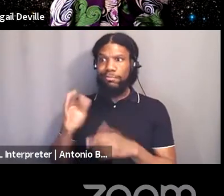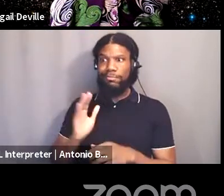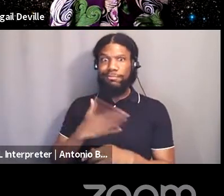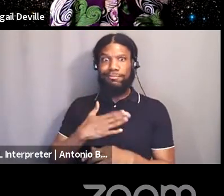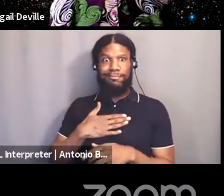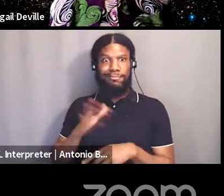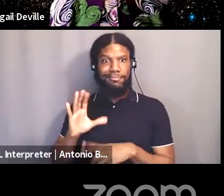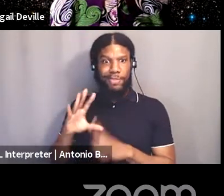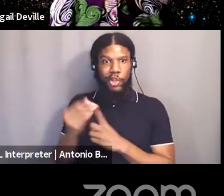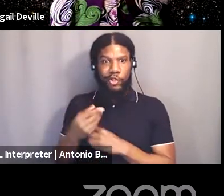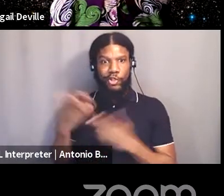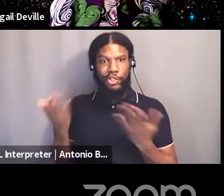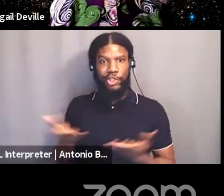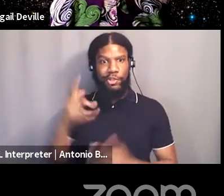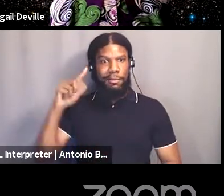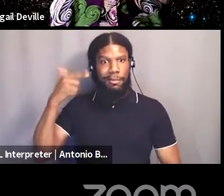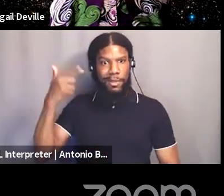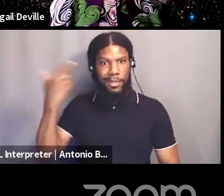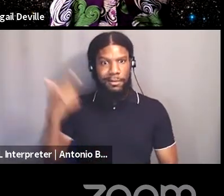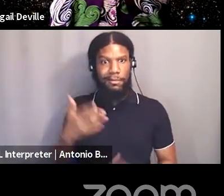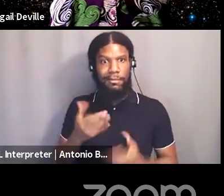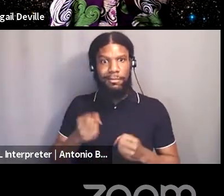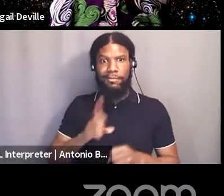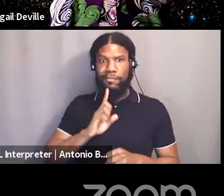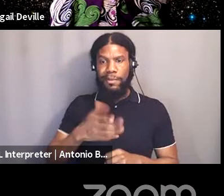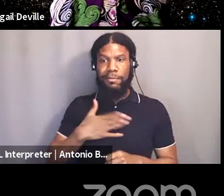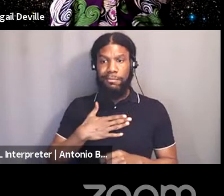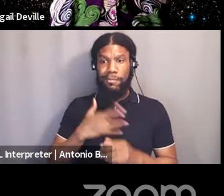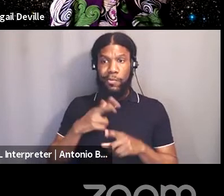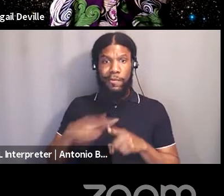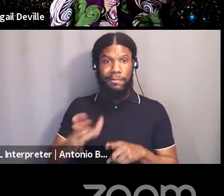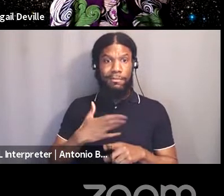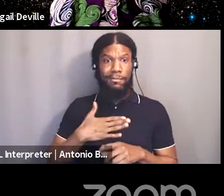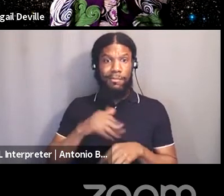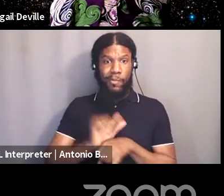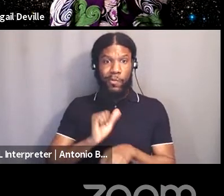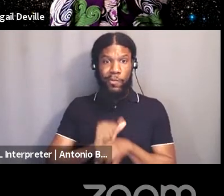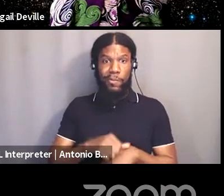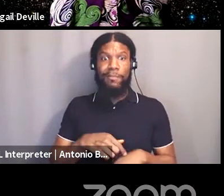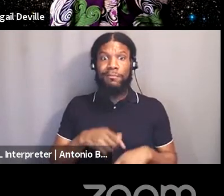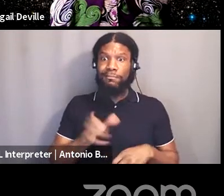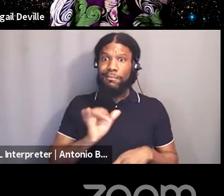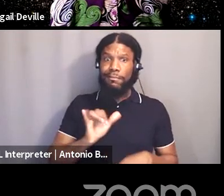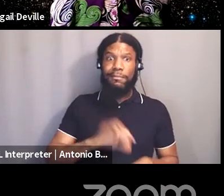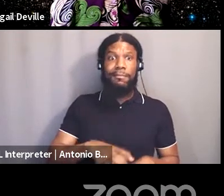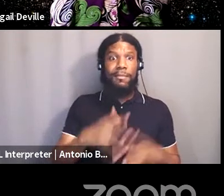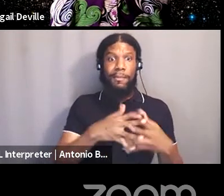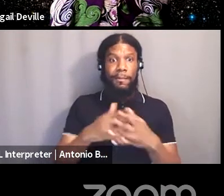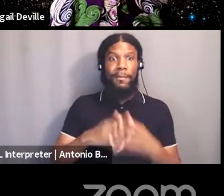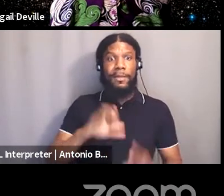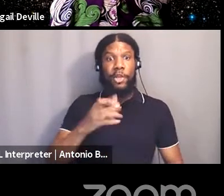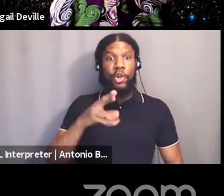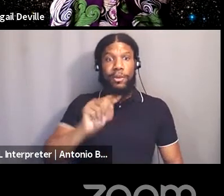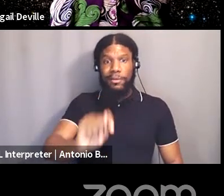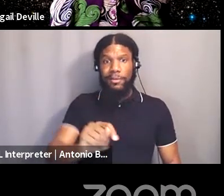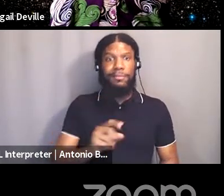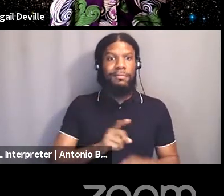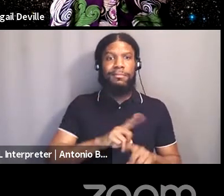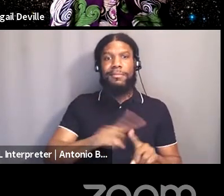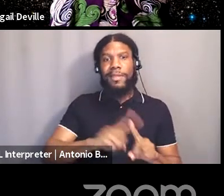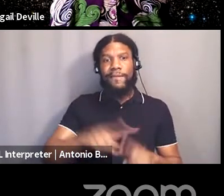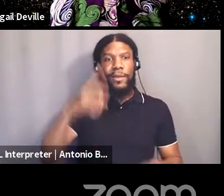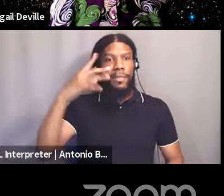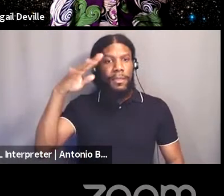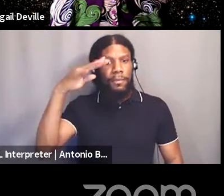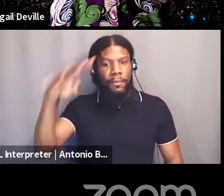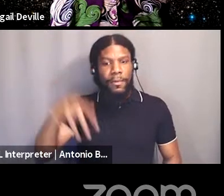like leading American critical race theorists, such as, you know, Christina Sharp and Sadia Hartman, who